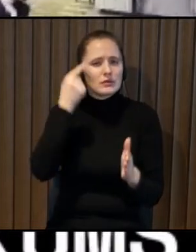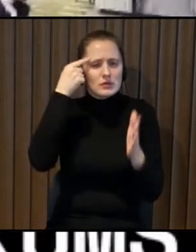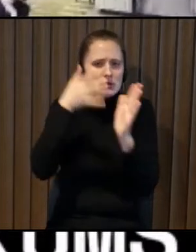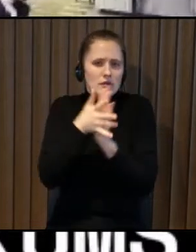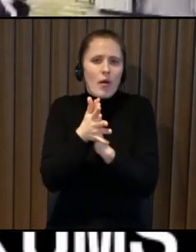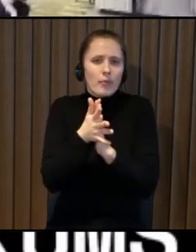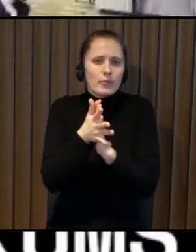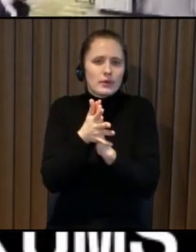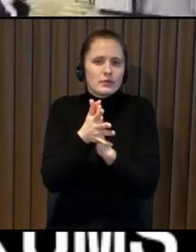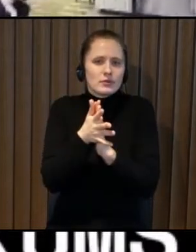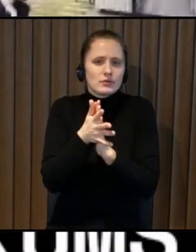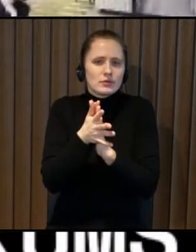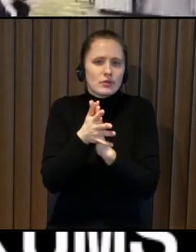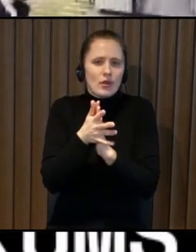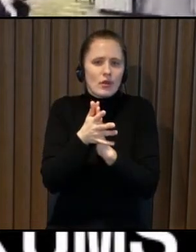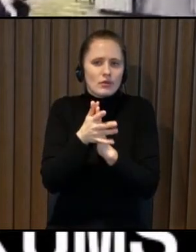Without